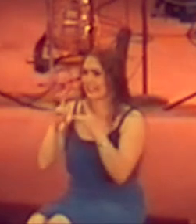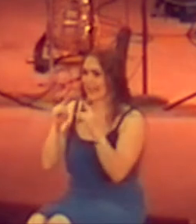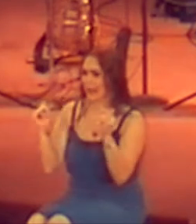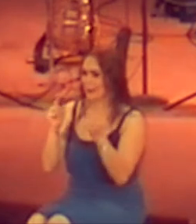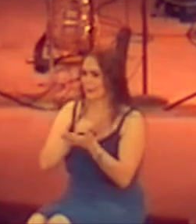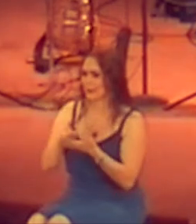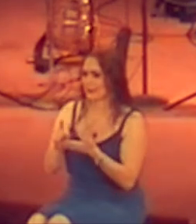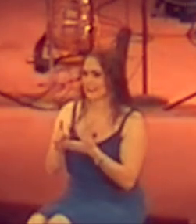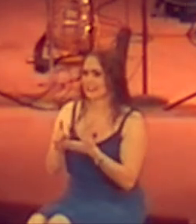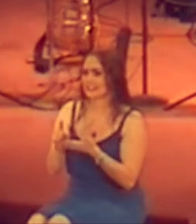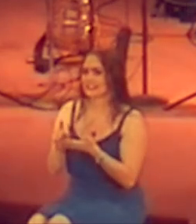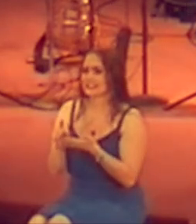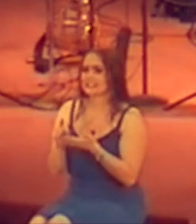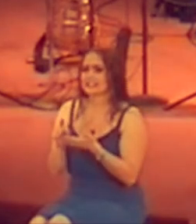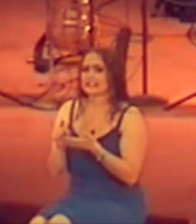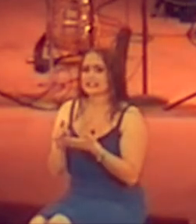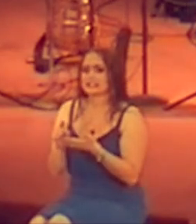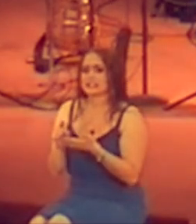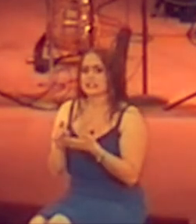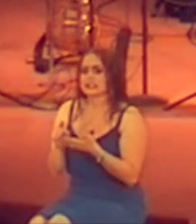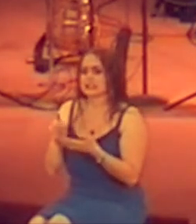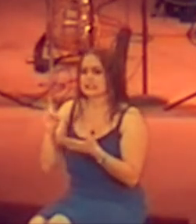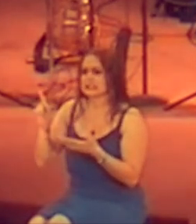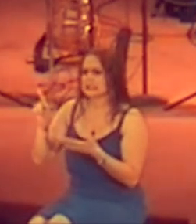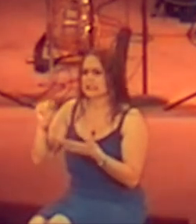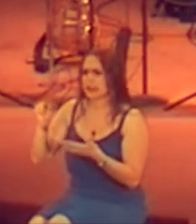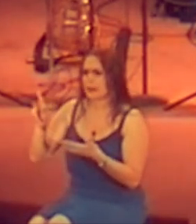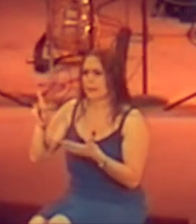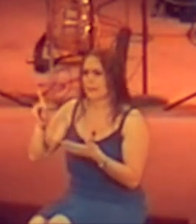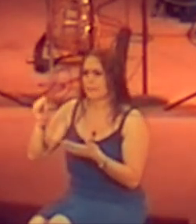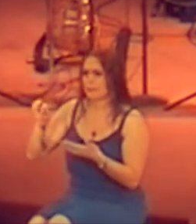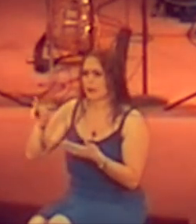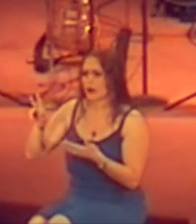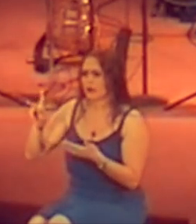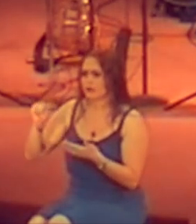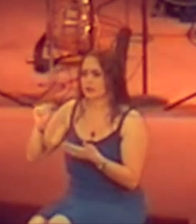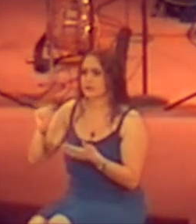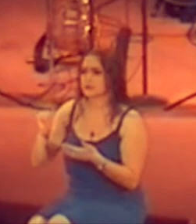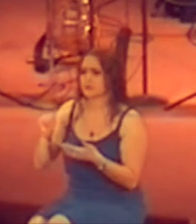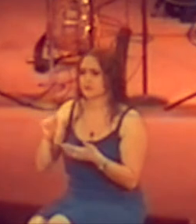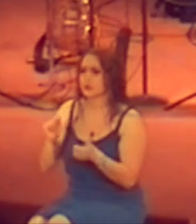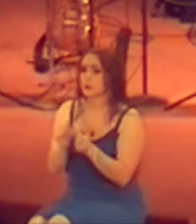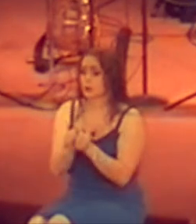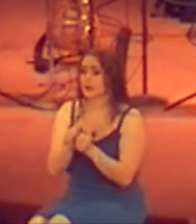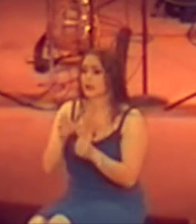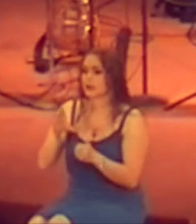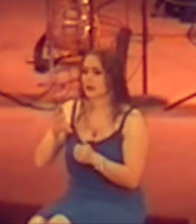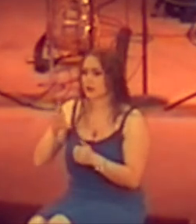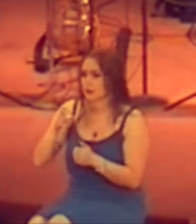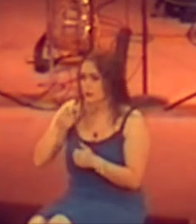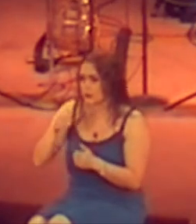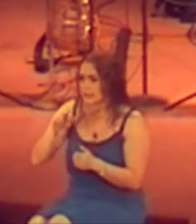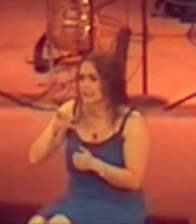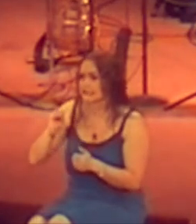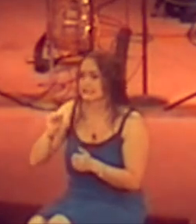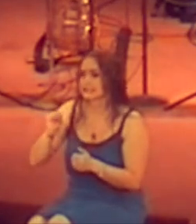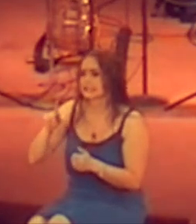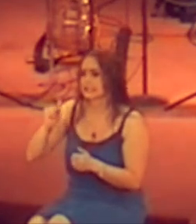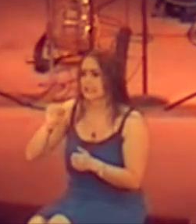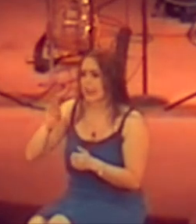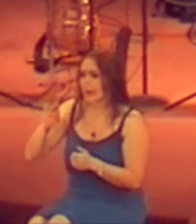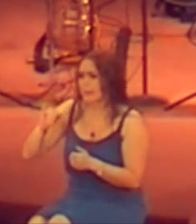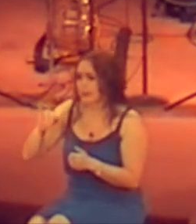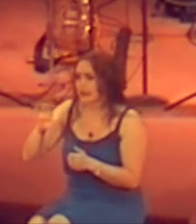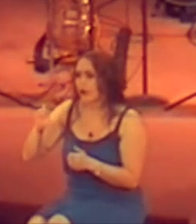It was to Mad Week. It's in Delmarva, and it was awesome. I got to hang out with Chris and Tabby and Mr. Carl Hetzer. You know, and one of